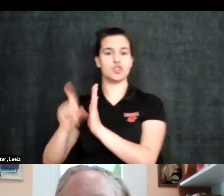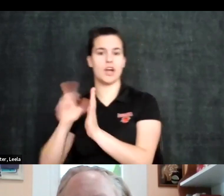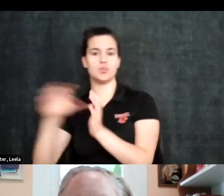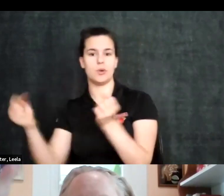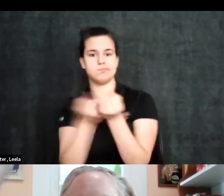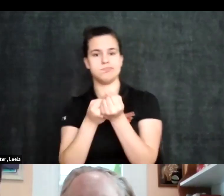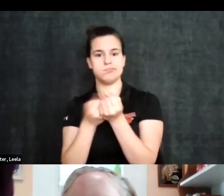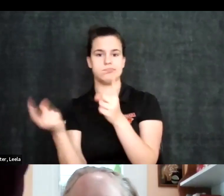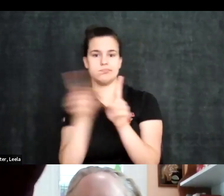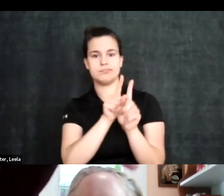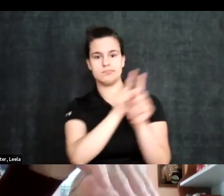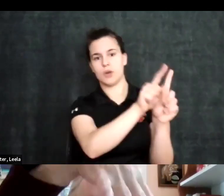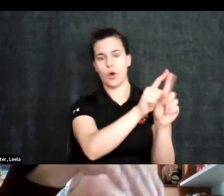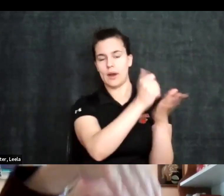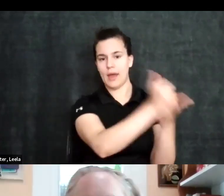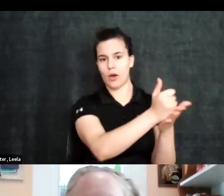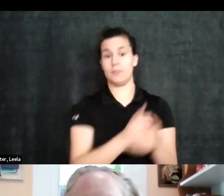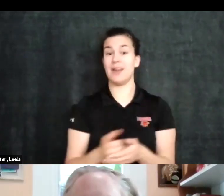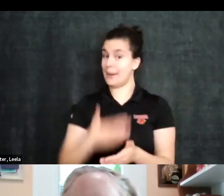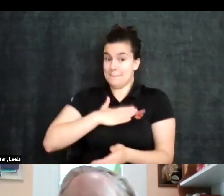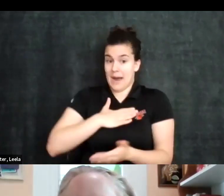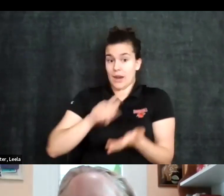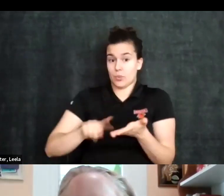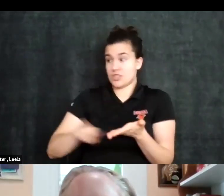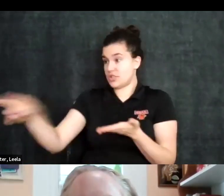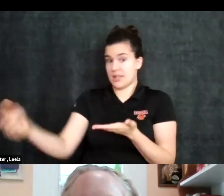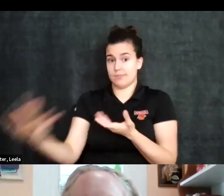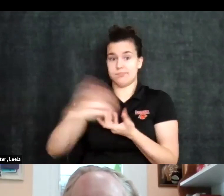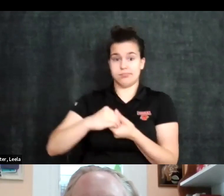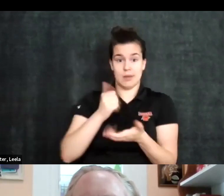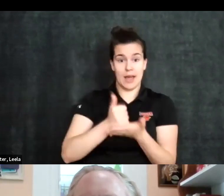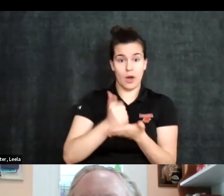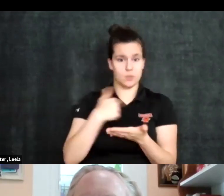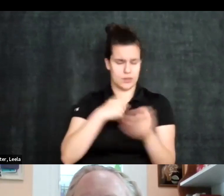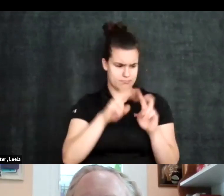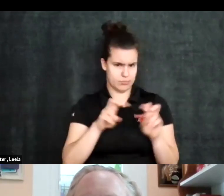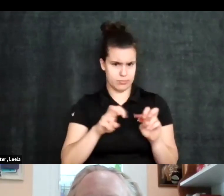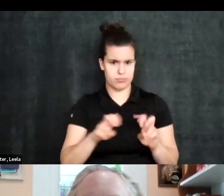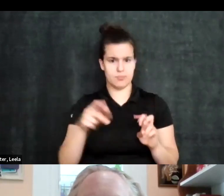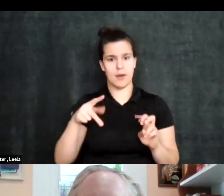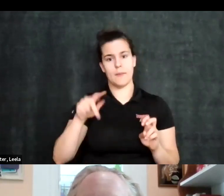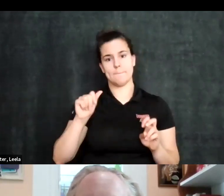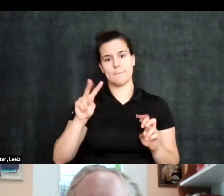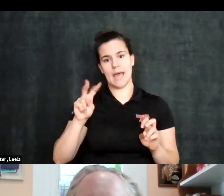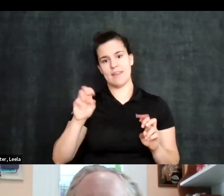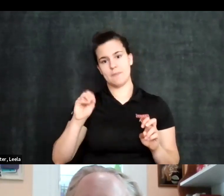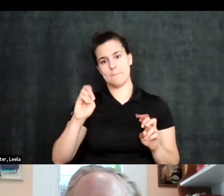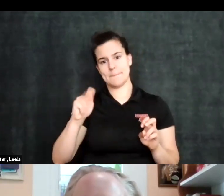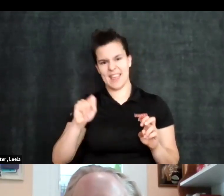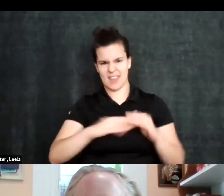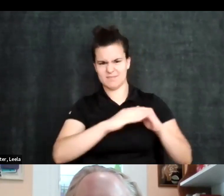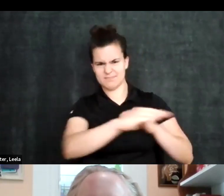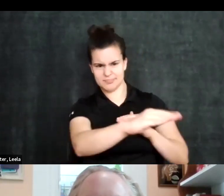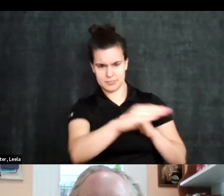pervious concrete, which is a pavement that the water goes through to reduce flooding. And with it, we usually have 1 or